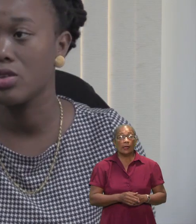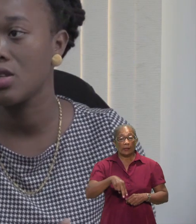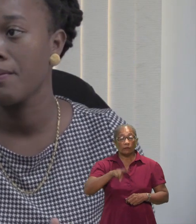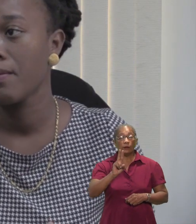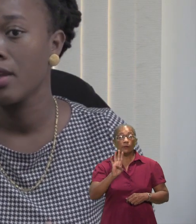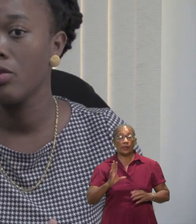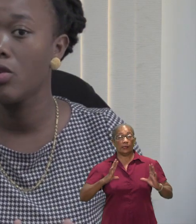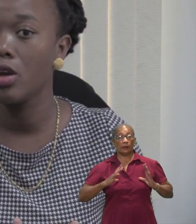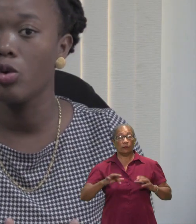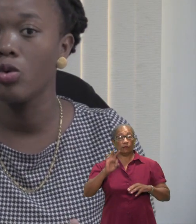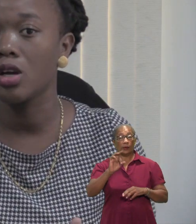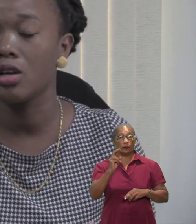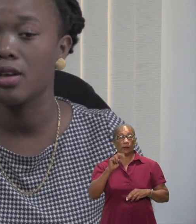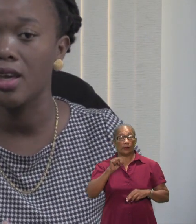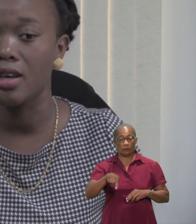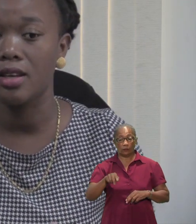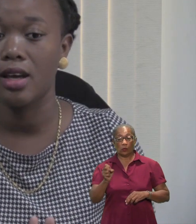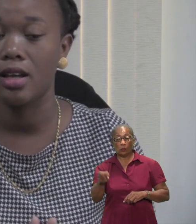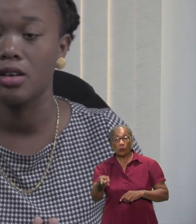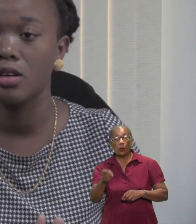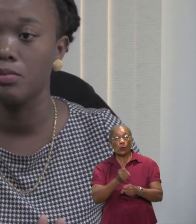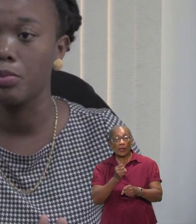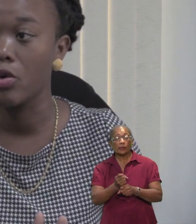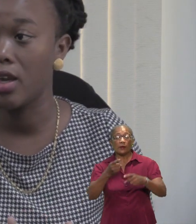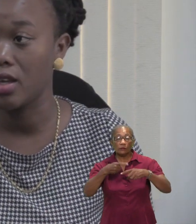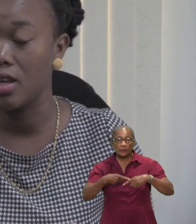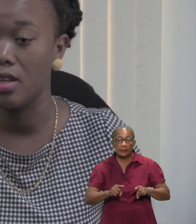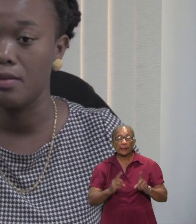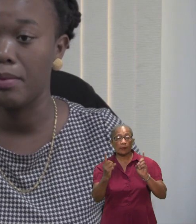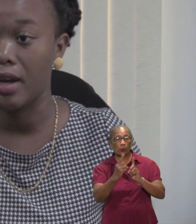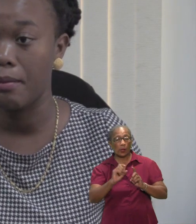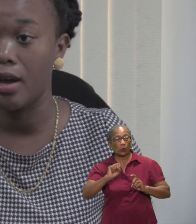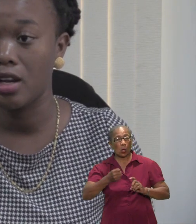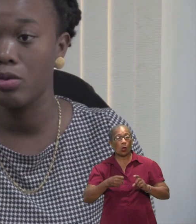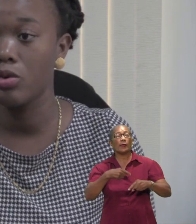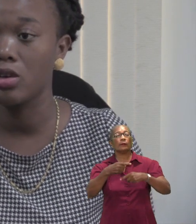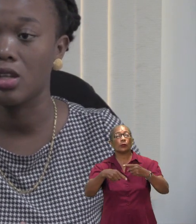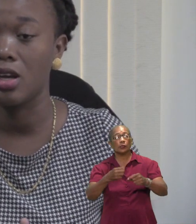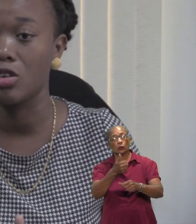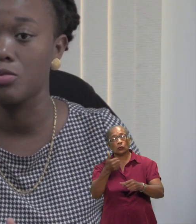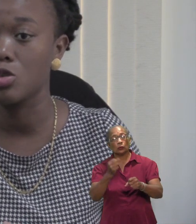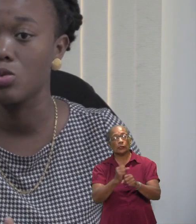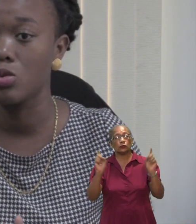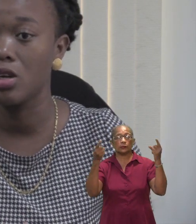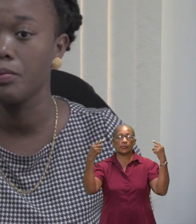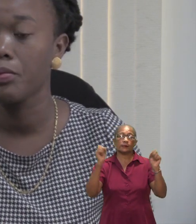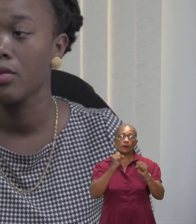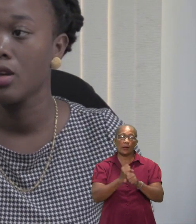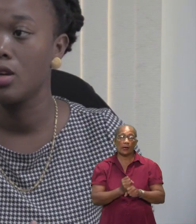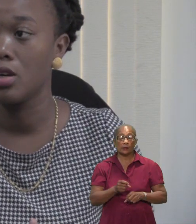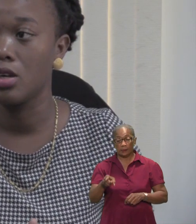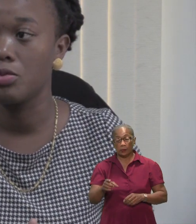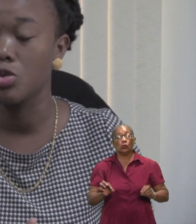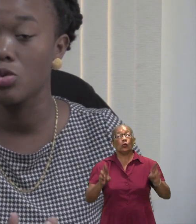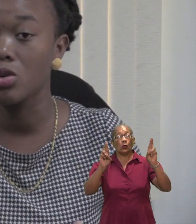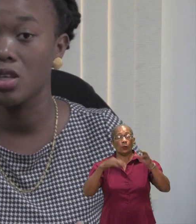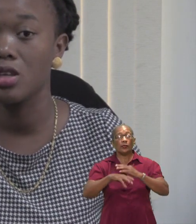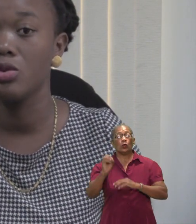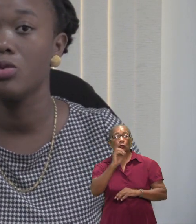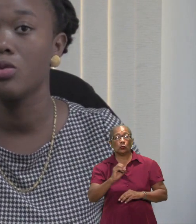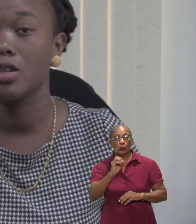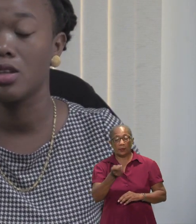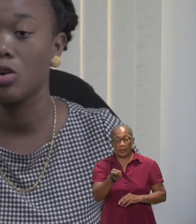According to NVB Director, Faria Renferum, they will be working with various partners to make this project successful.